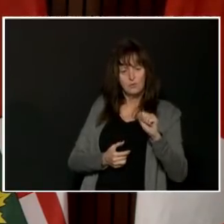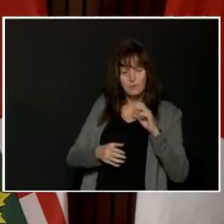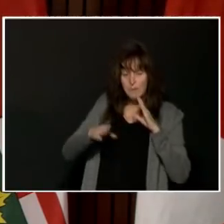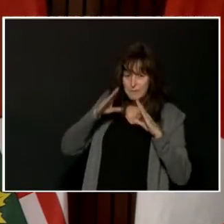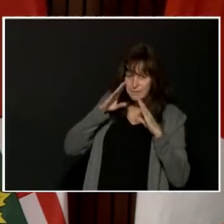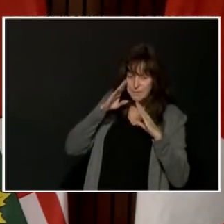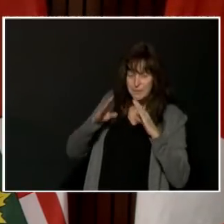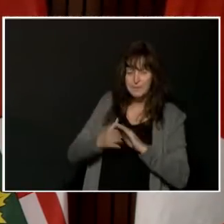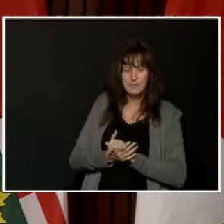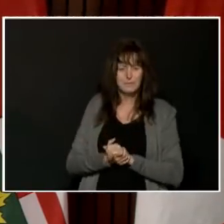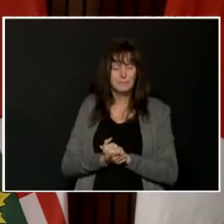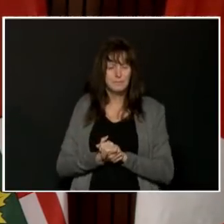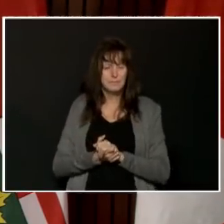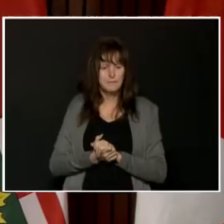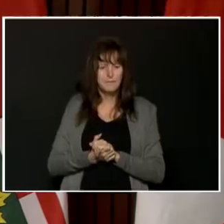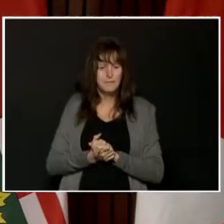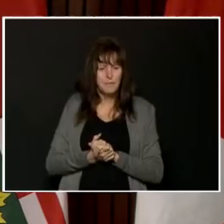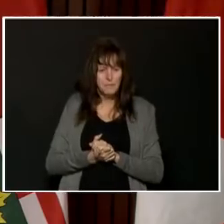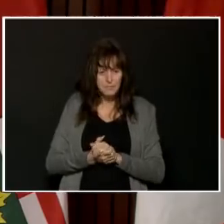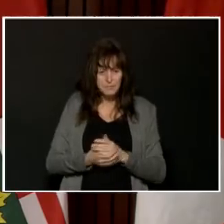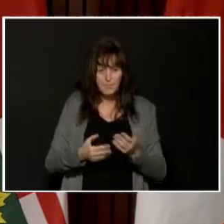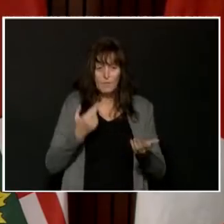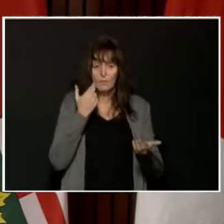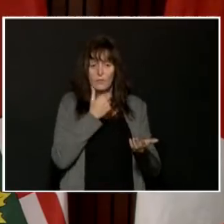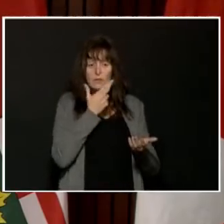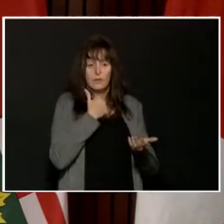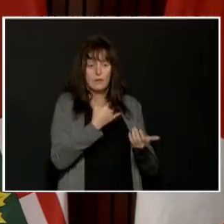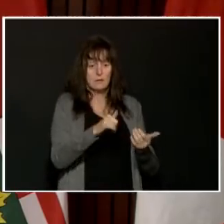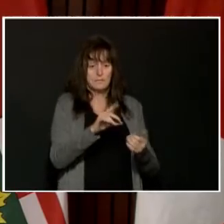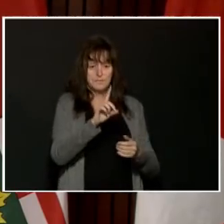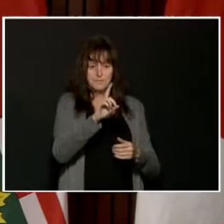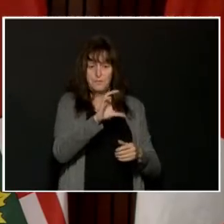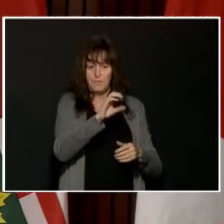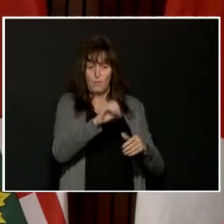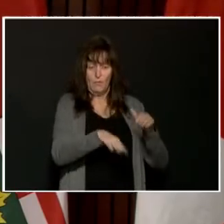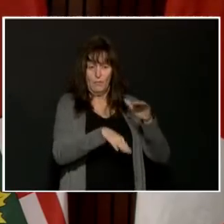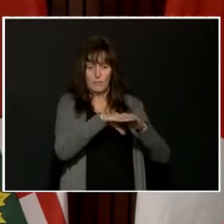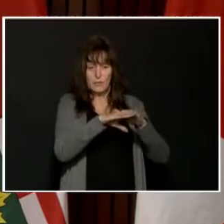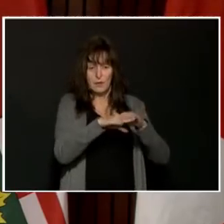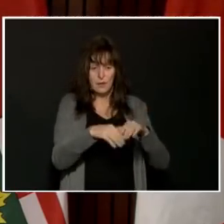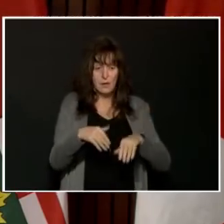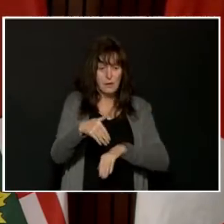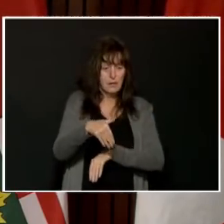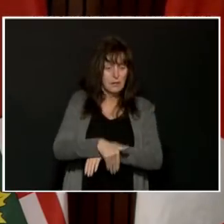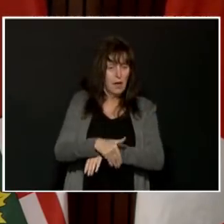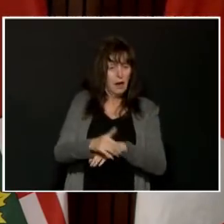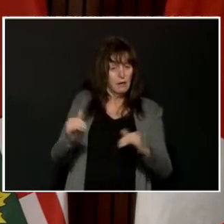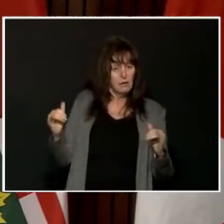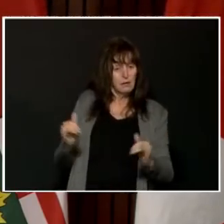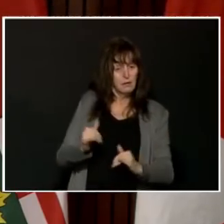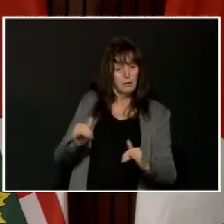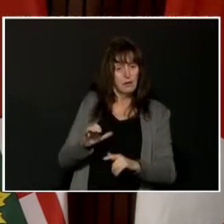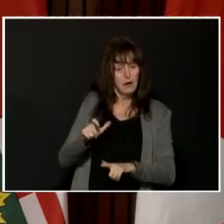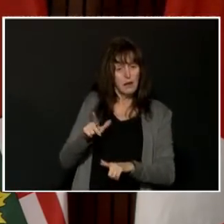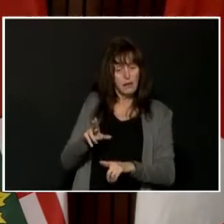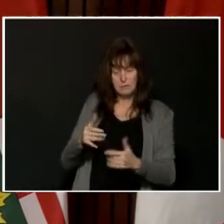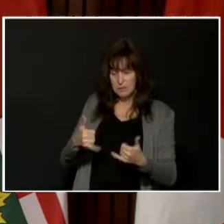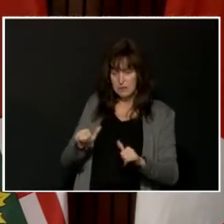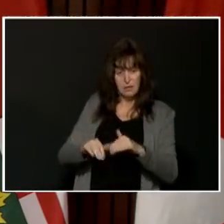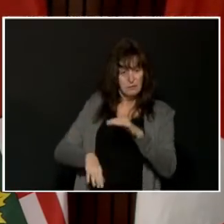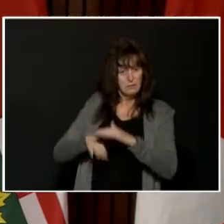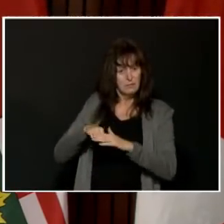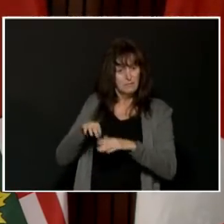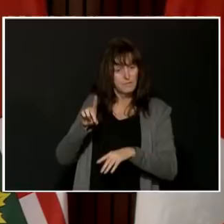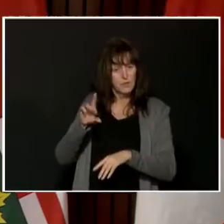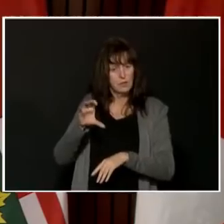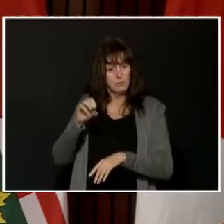got bars and restaurants still at 100%. Nightclubs are still operating, and this at a time when we've got Christmas and New Year's